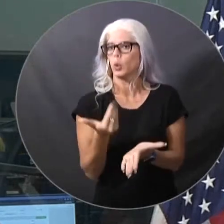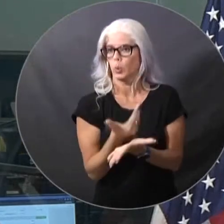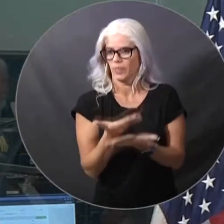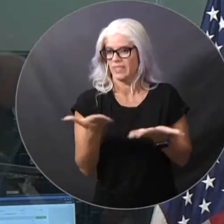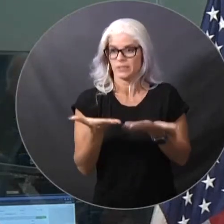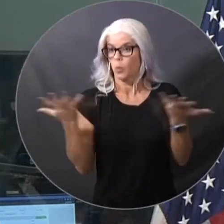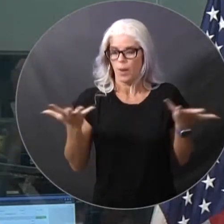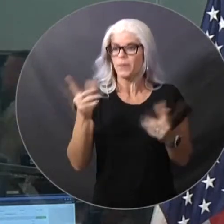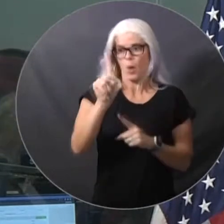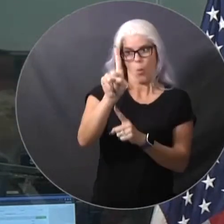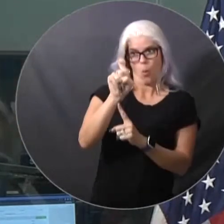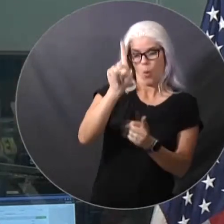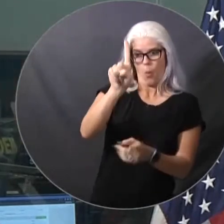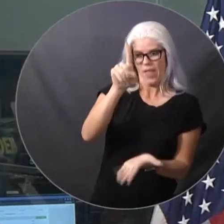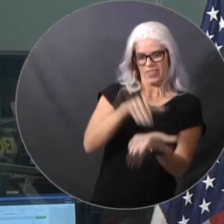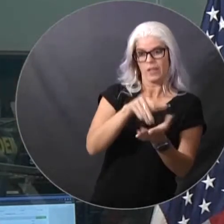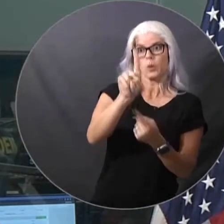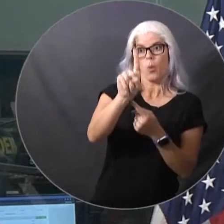been